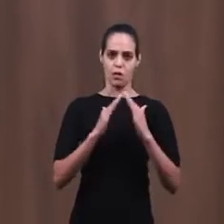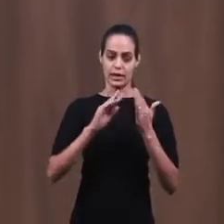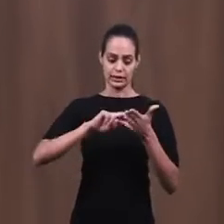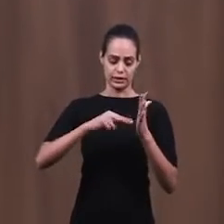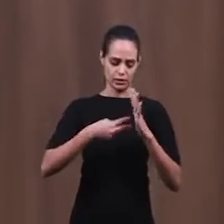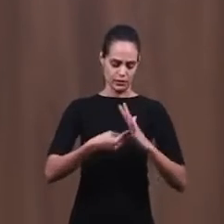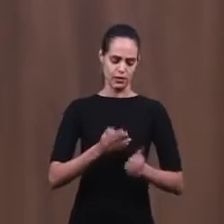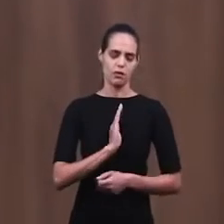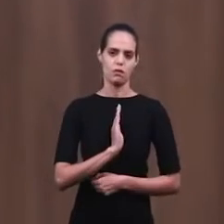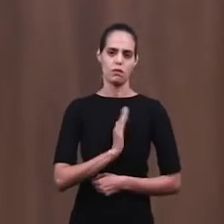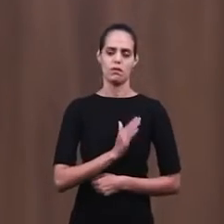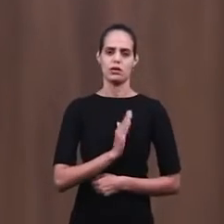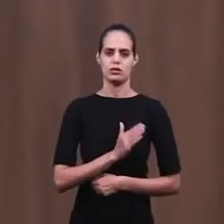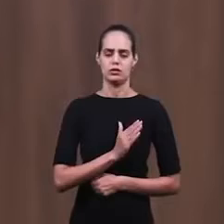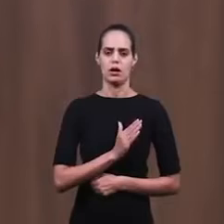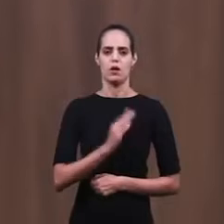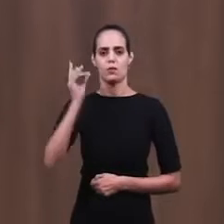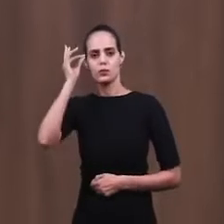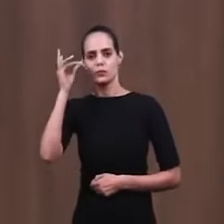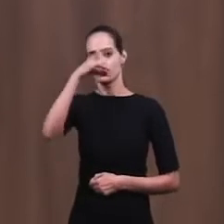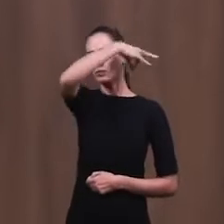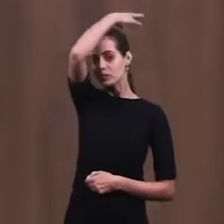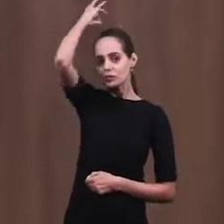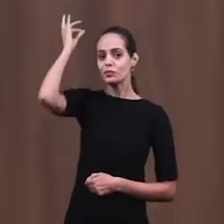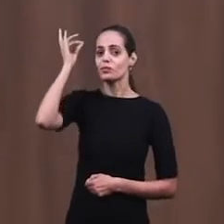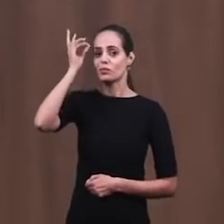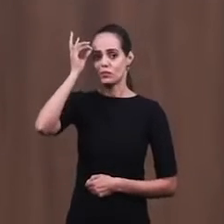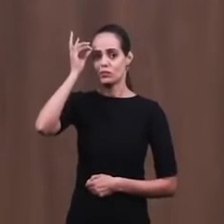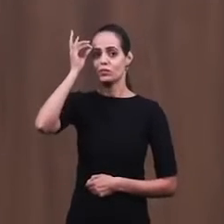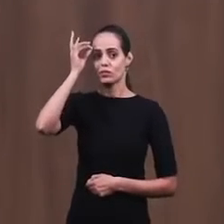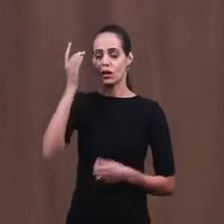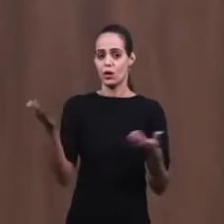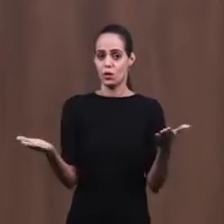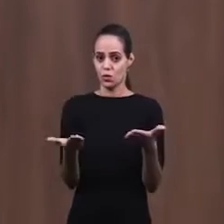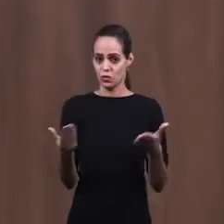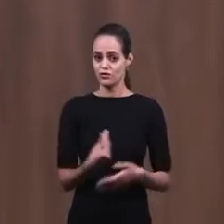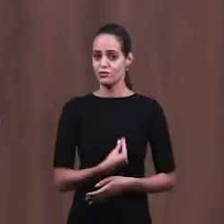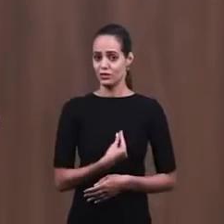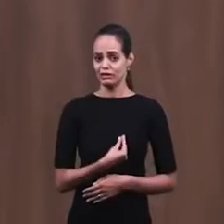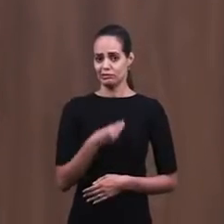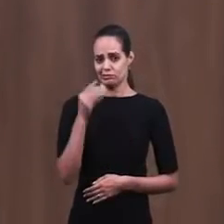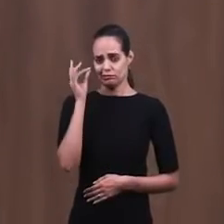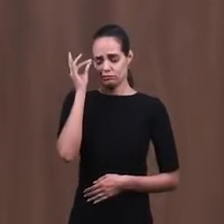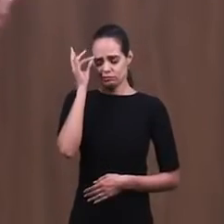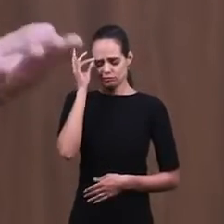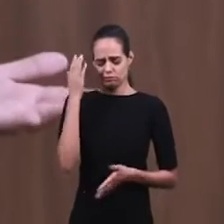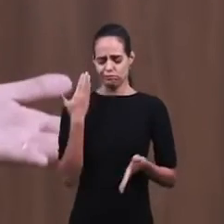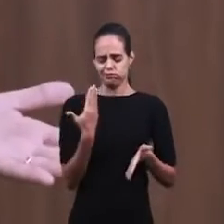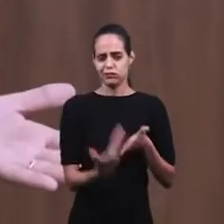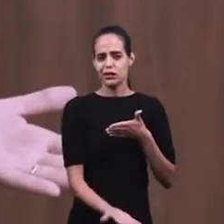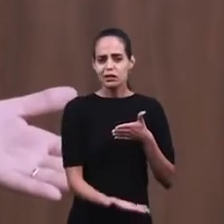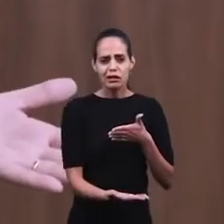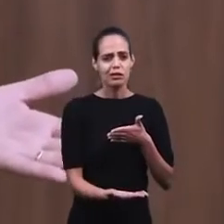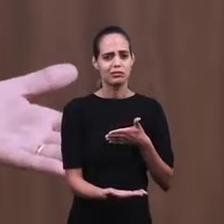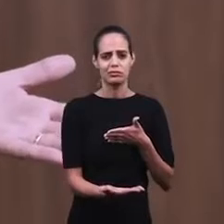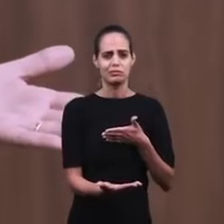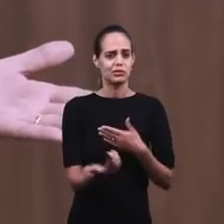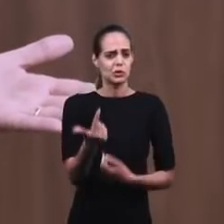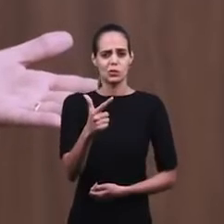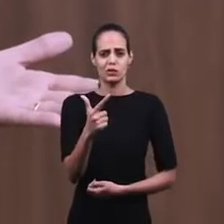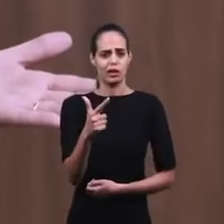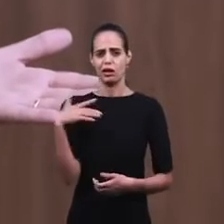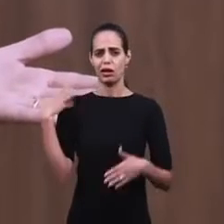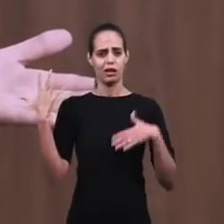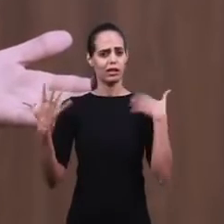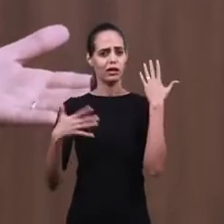hour have left their spiritual life to become old. They have lost the happiness in being in